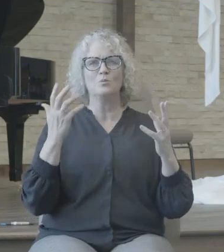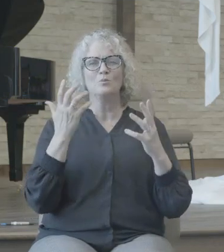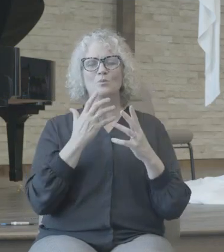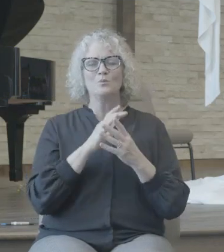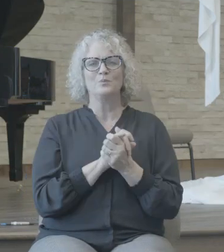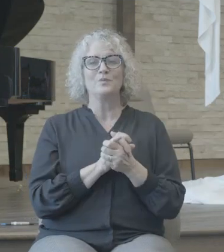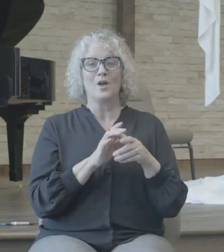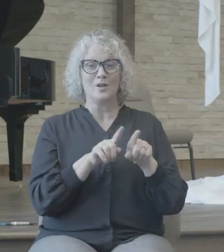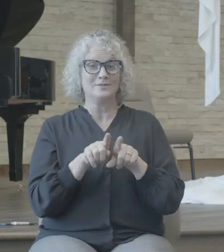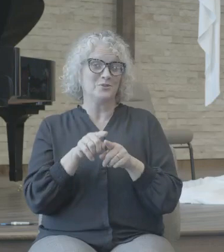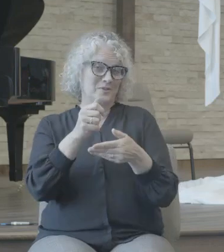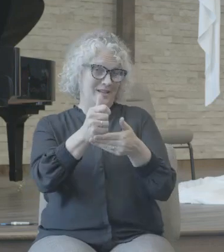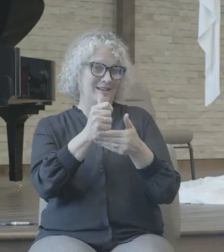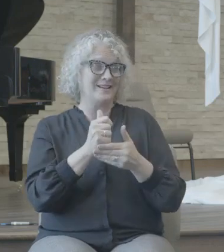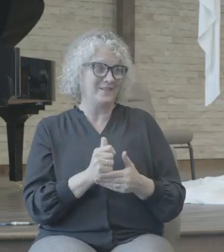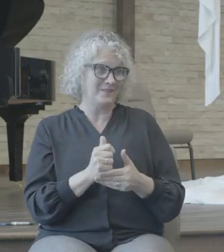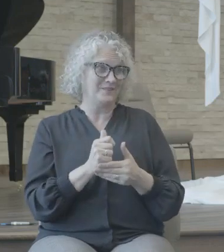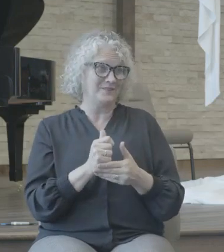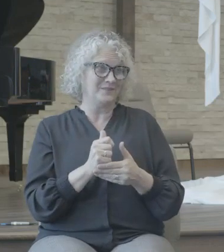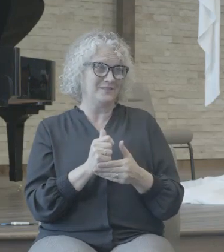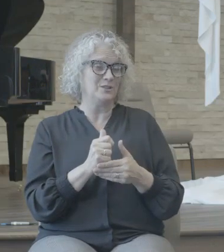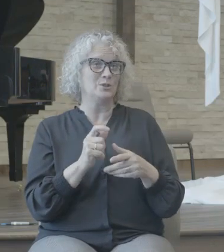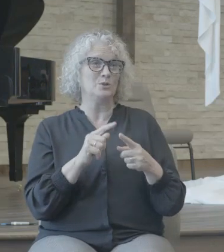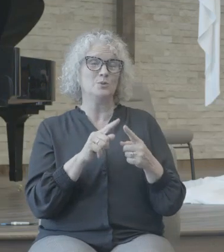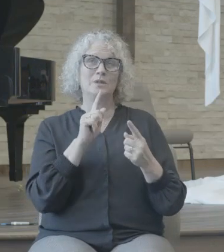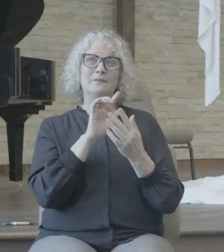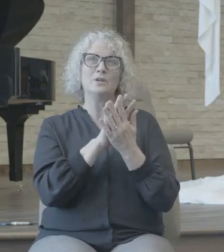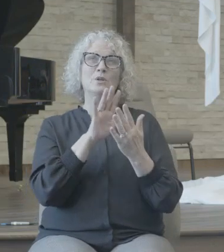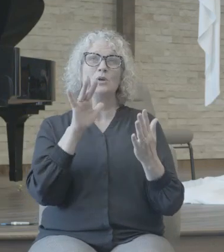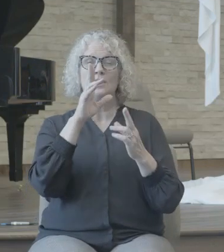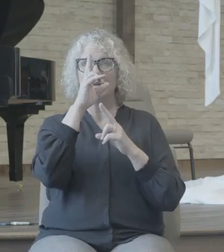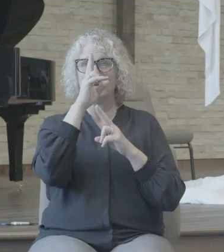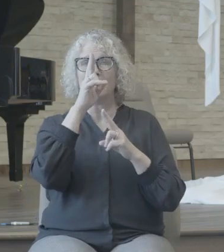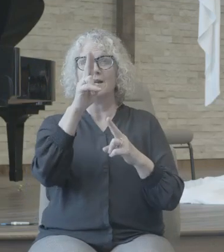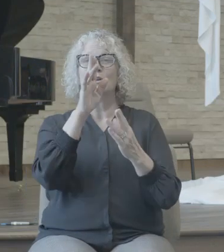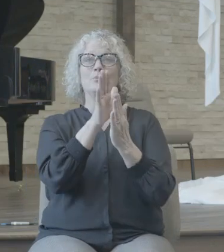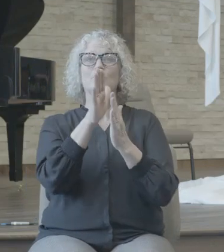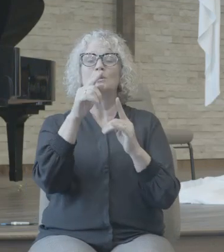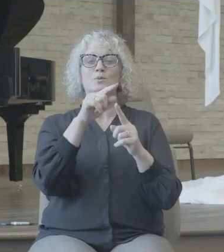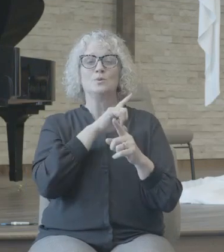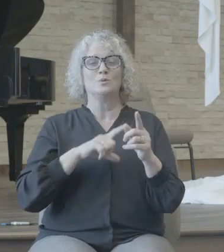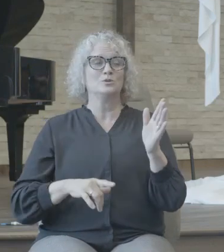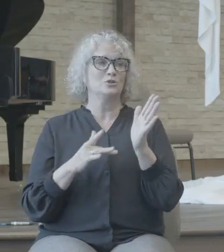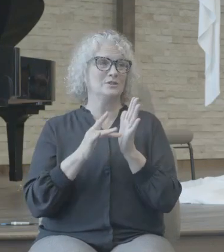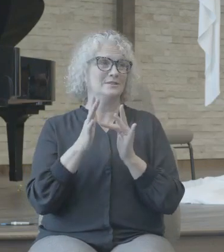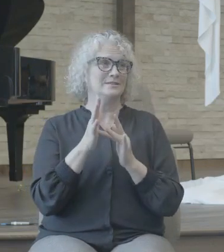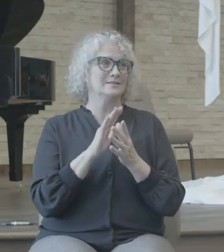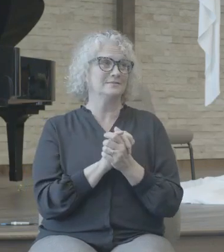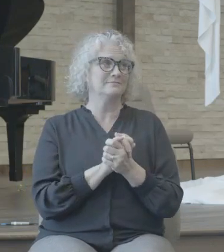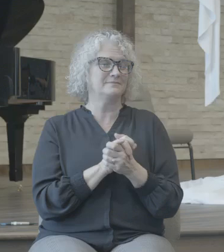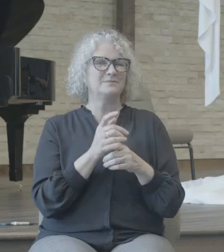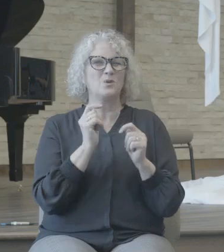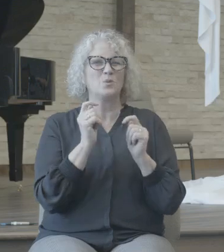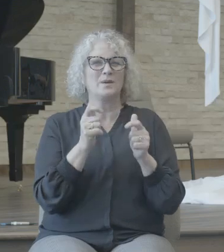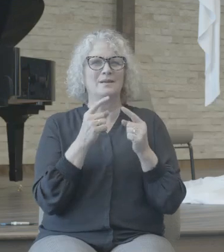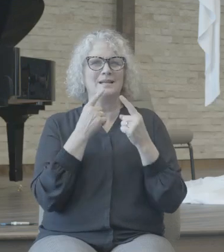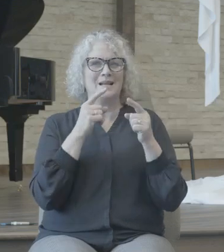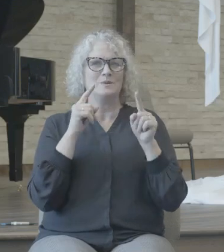very helpful in giving glory, honor, and praise to our Lord Jesus. A couple of quick